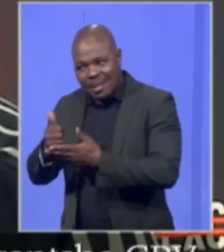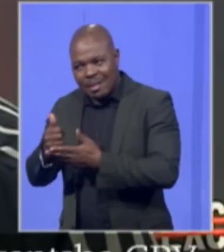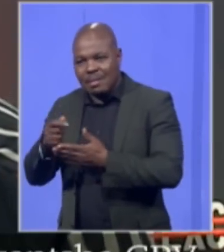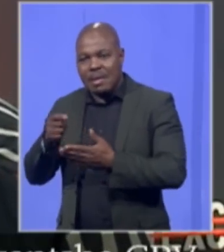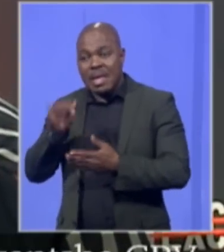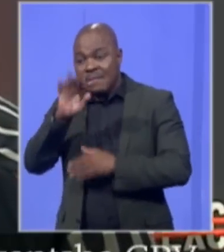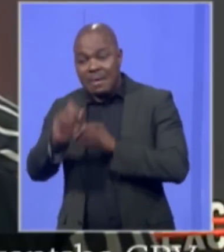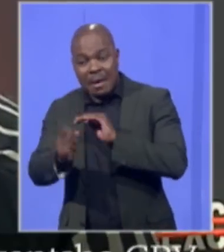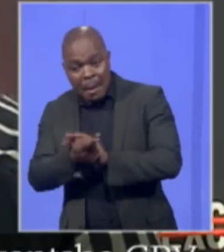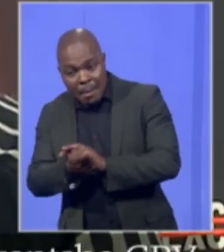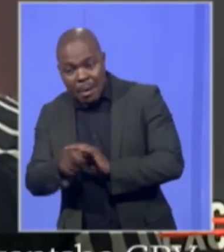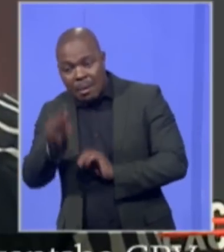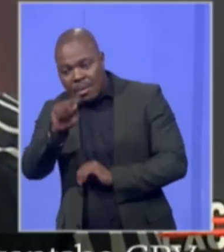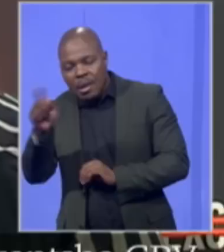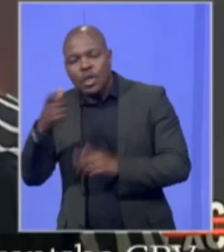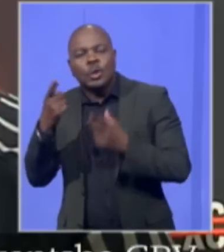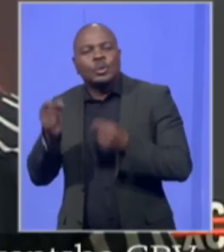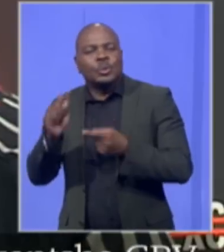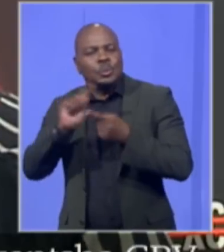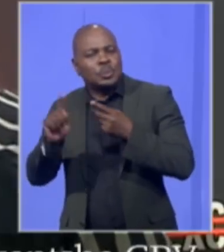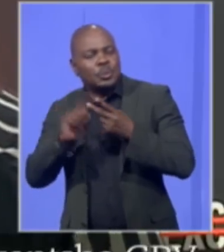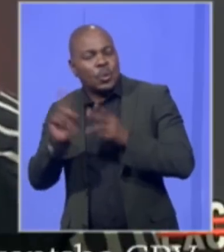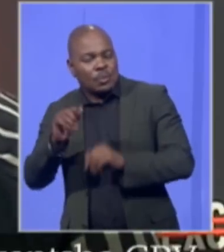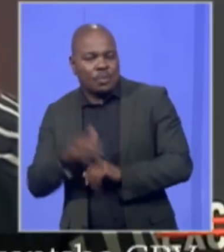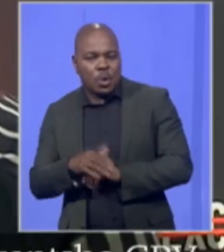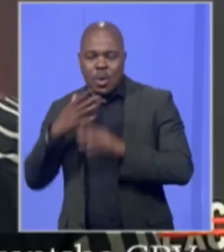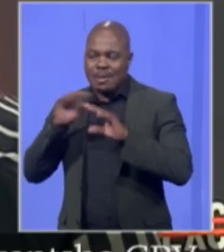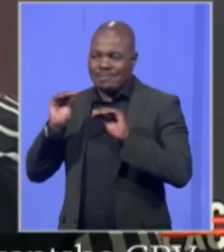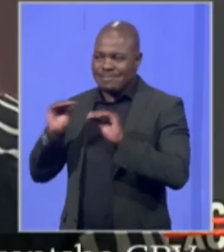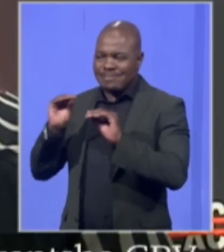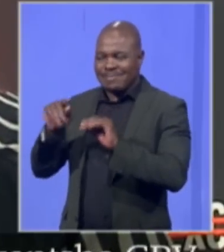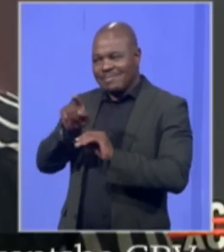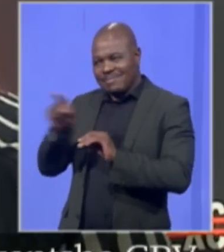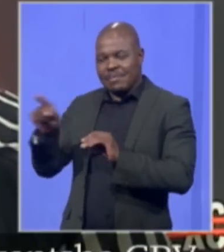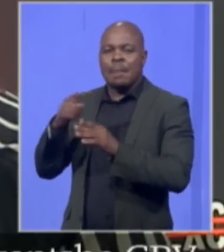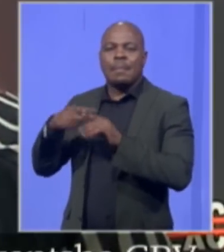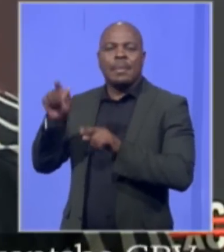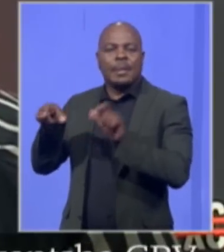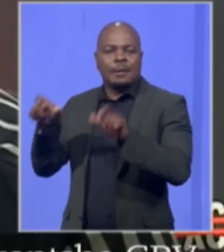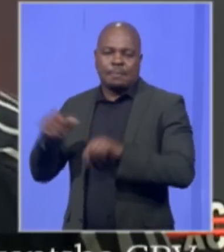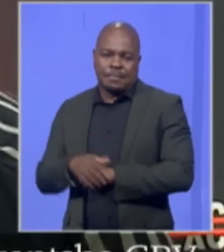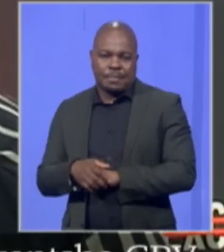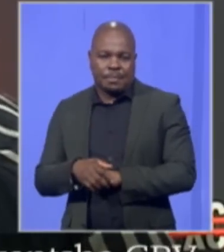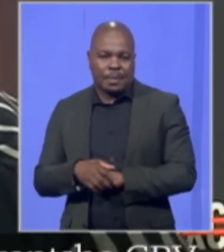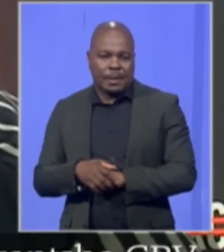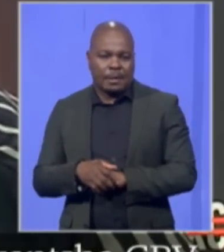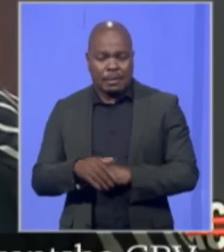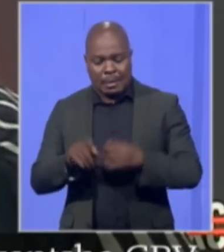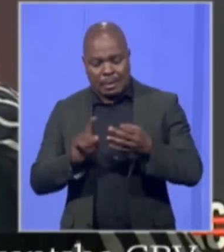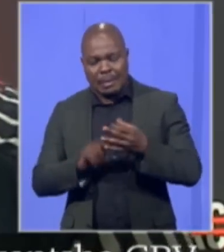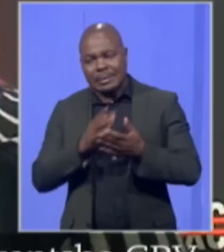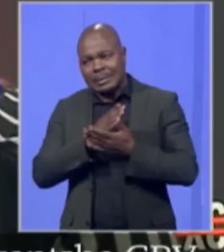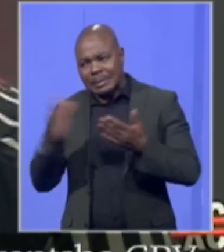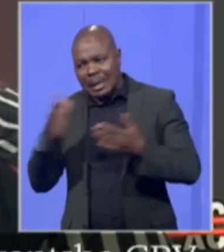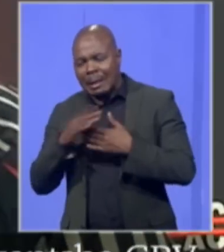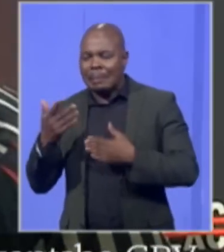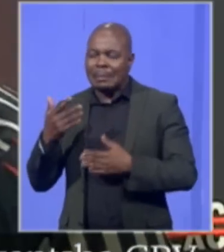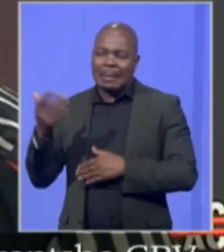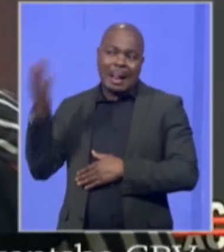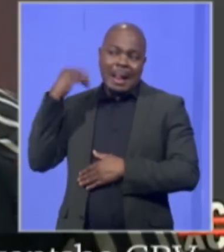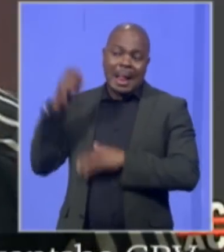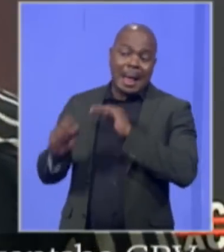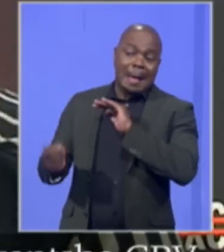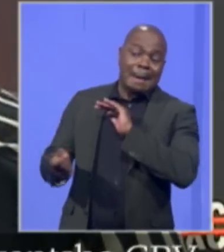dealing with the scourge of gender-based violence, where we go to educate players about it, but more importantly, those that have wounds from the